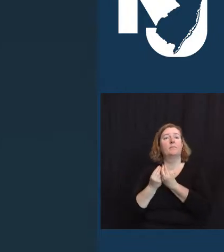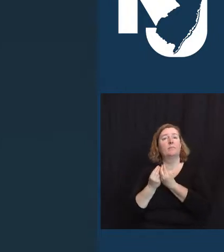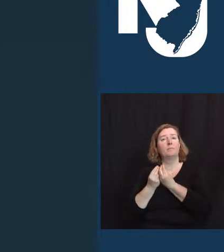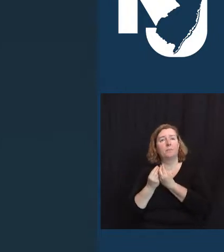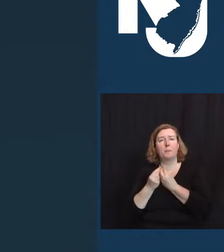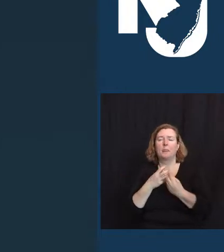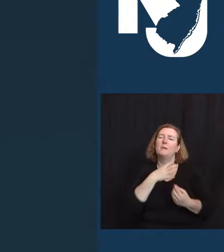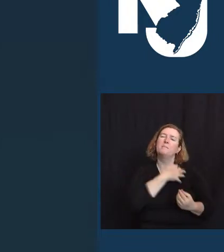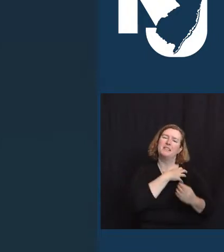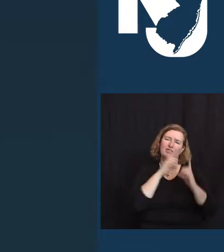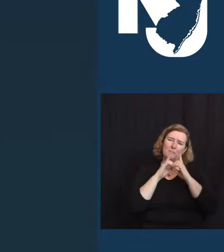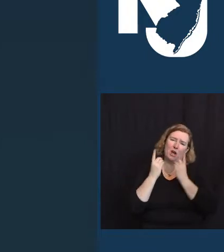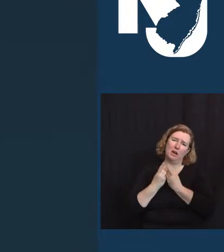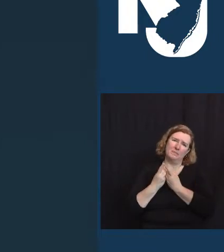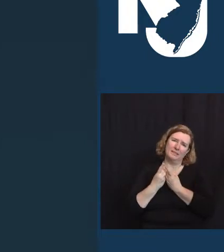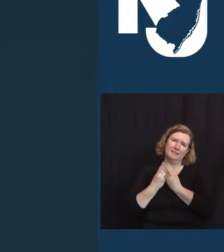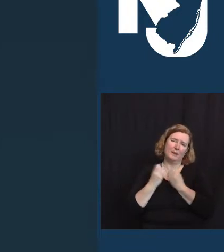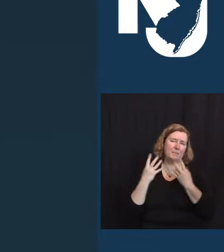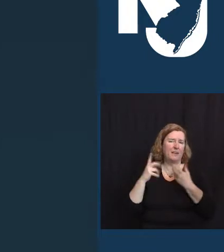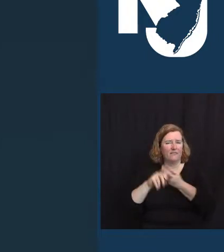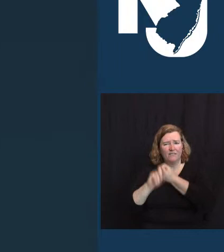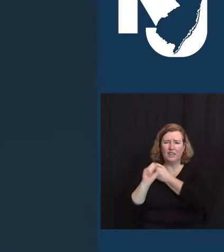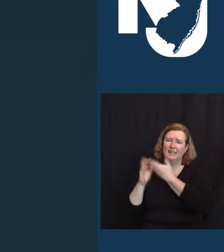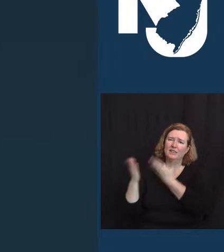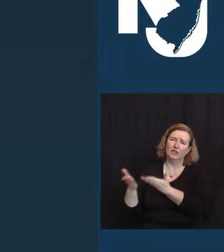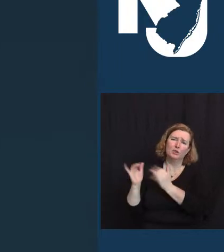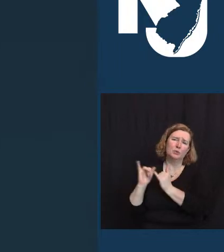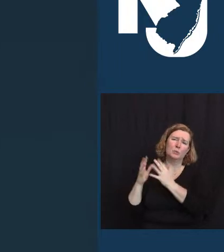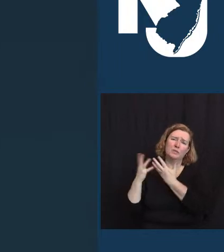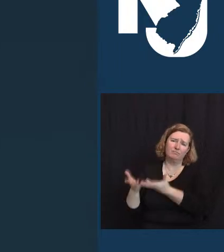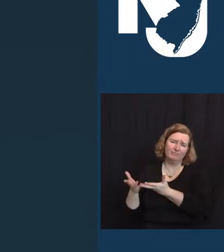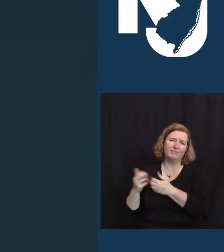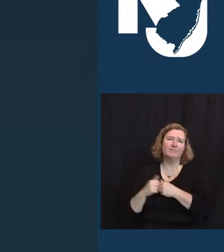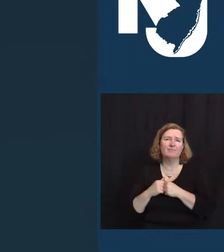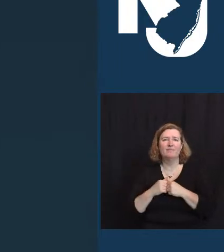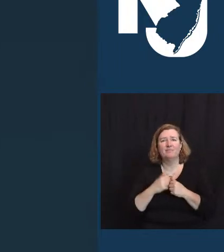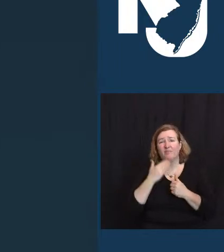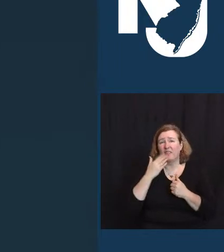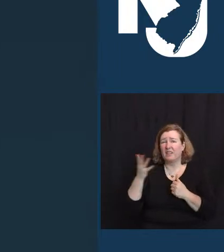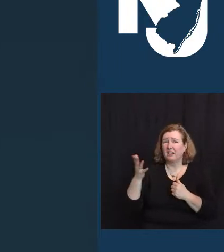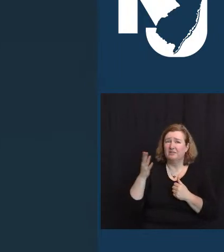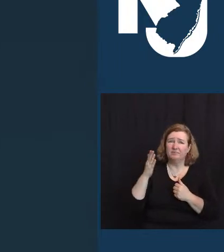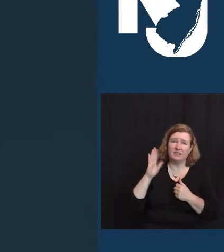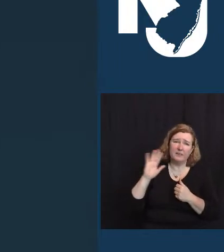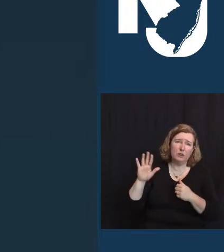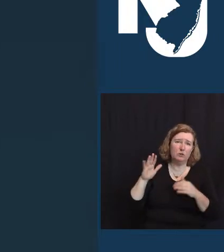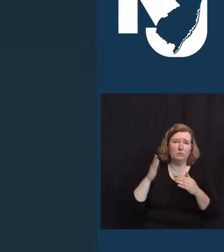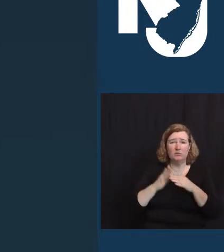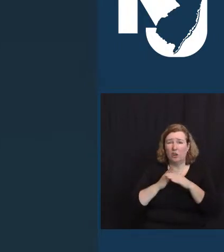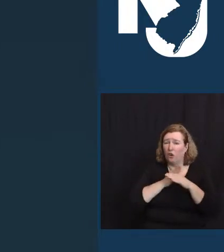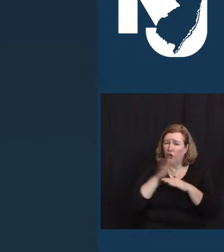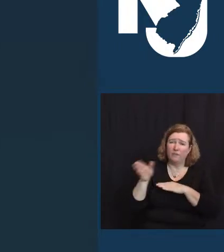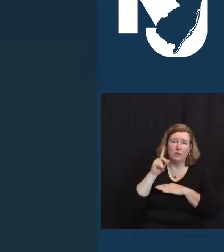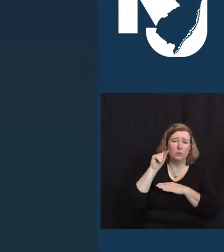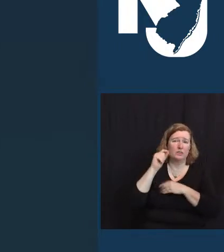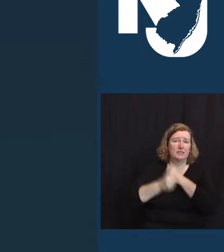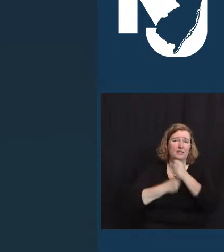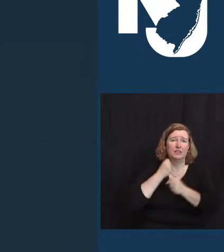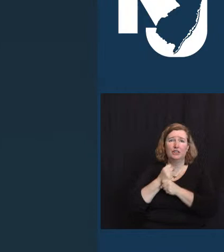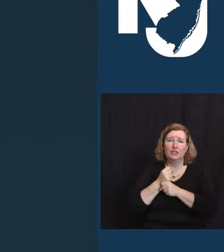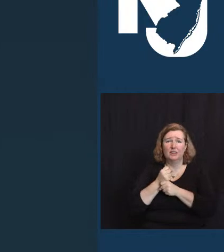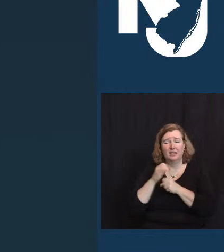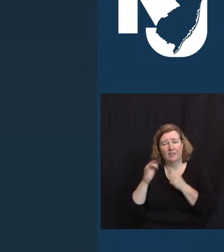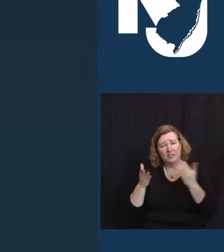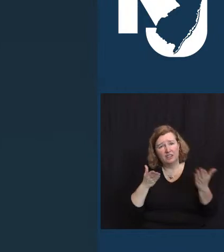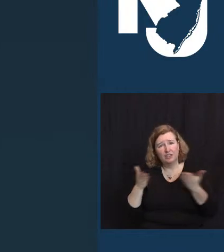many friends he made across the city. We thank Hector for his more than 2 decades of selfless service. May God